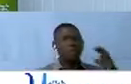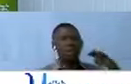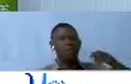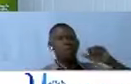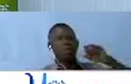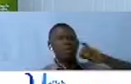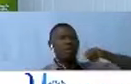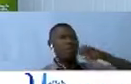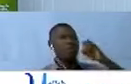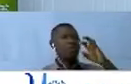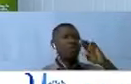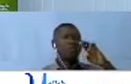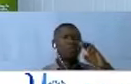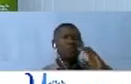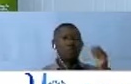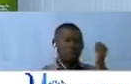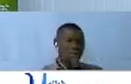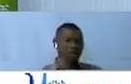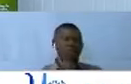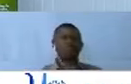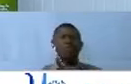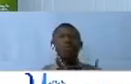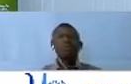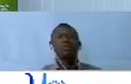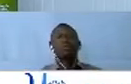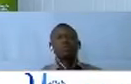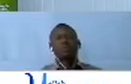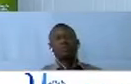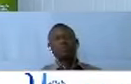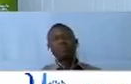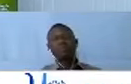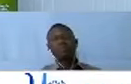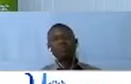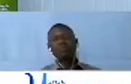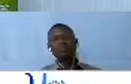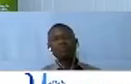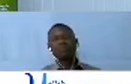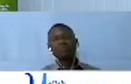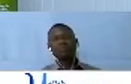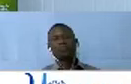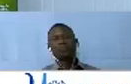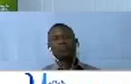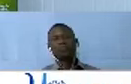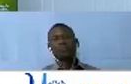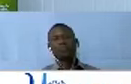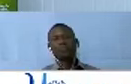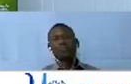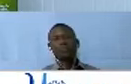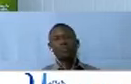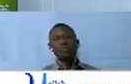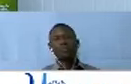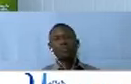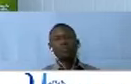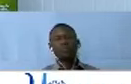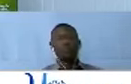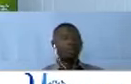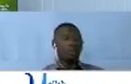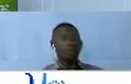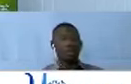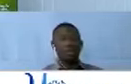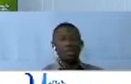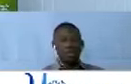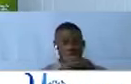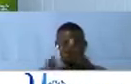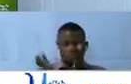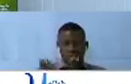your old mother coming for serious crime offenses or whatever, for major crime offenses or whatever. They are categorized as major crimes. Your